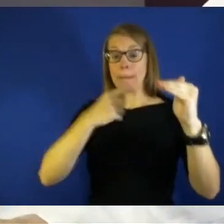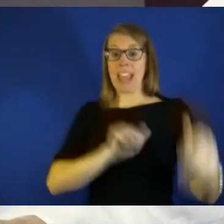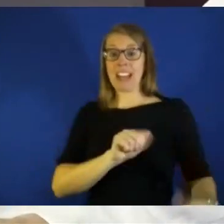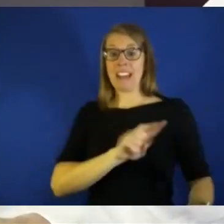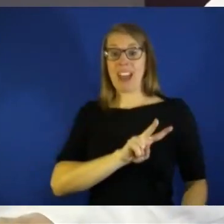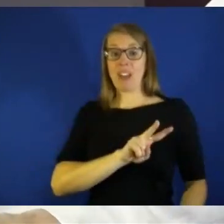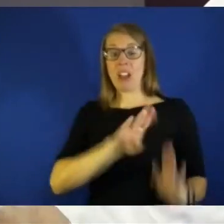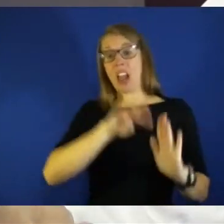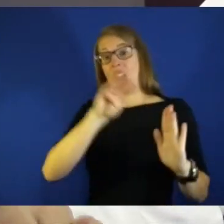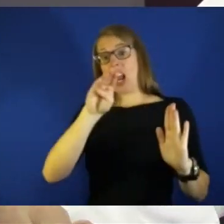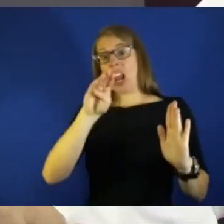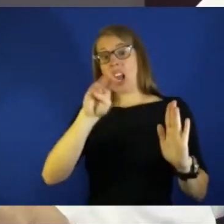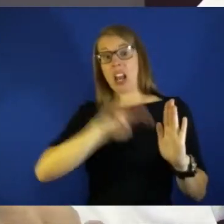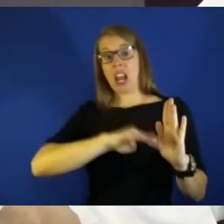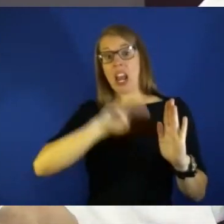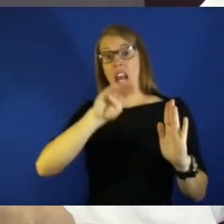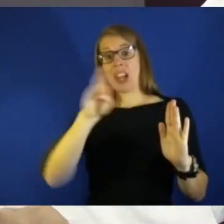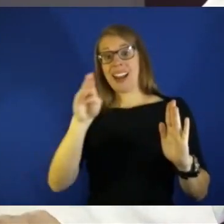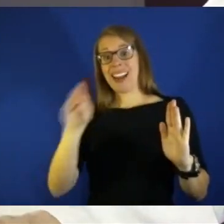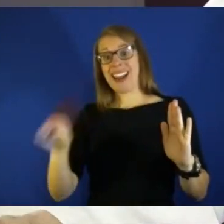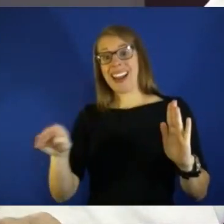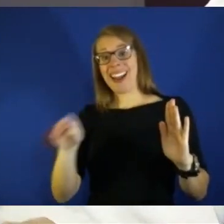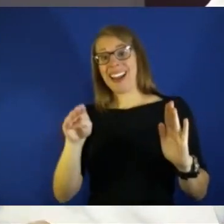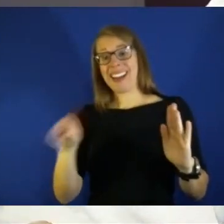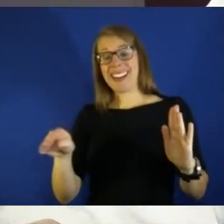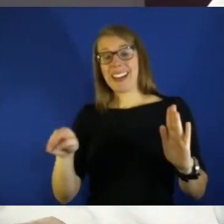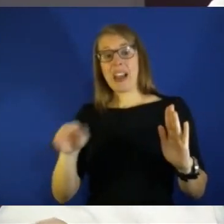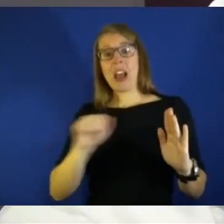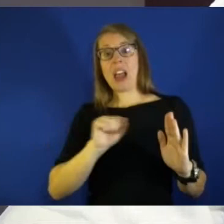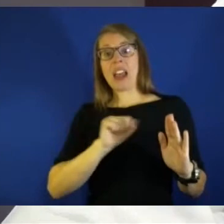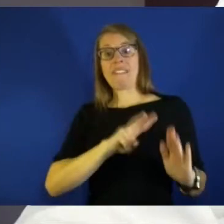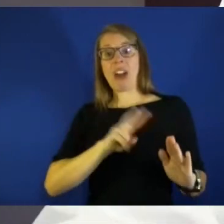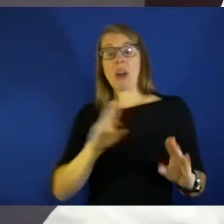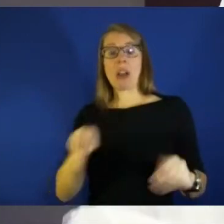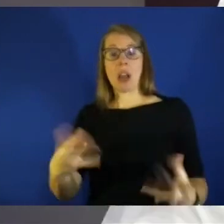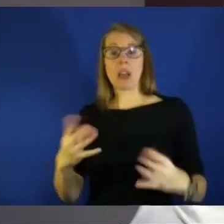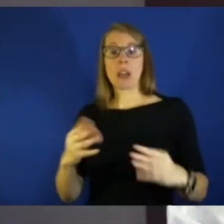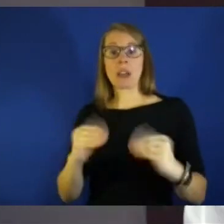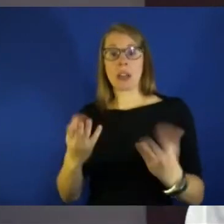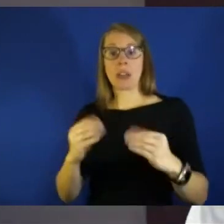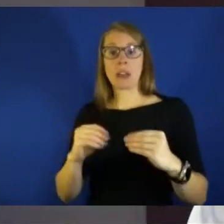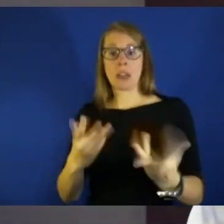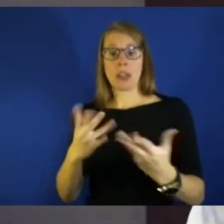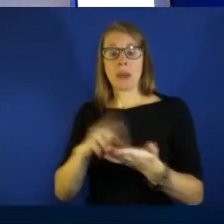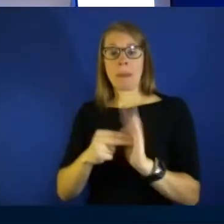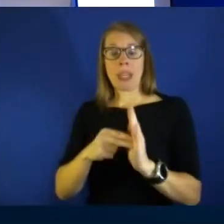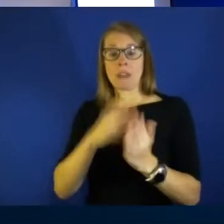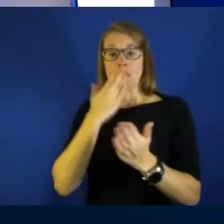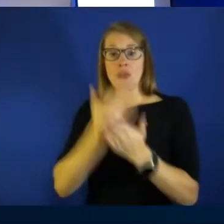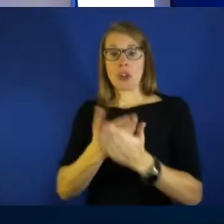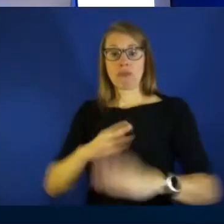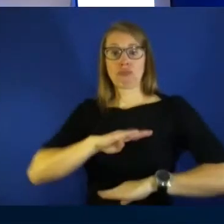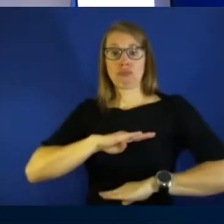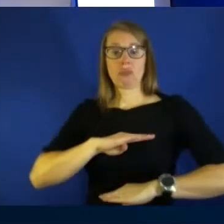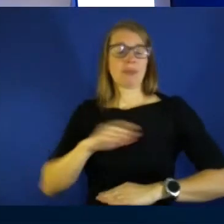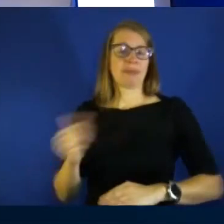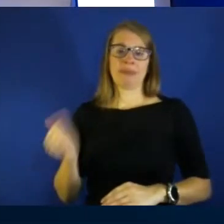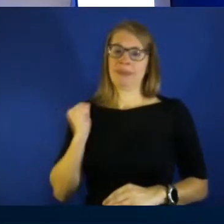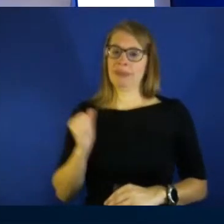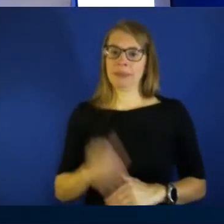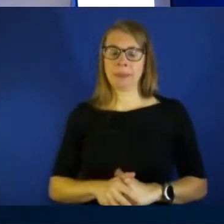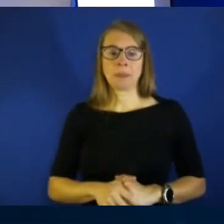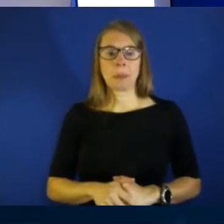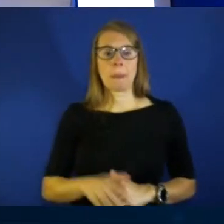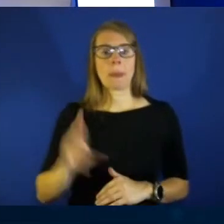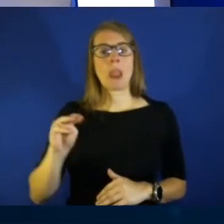the virus is very little, we can give all the antiviral we want. It isn't going to do much good. Margaret says, what does it mean when